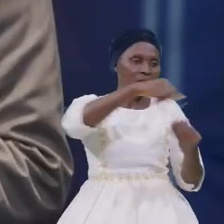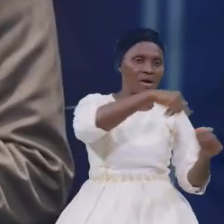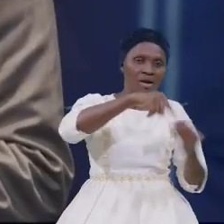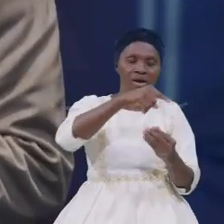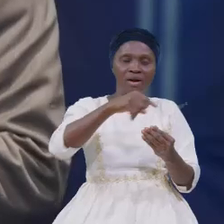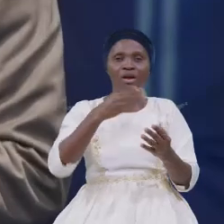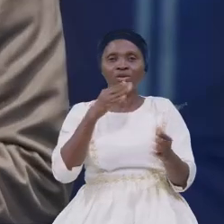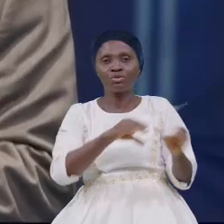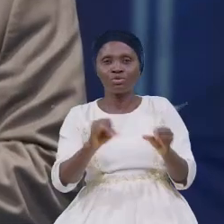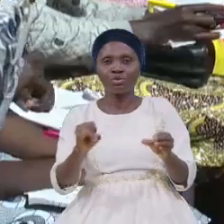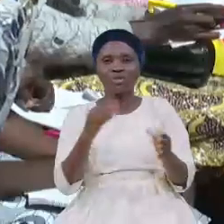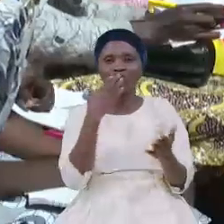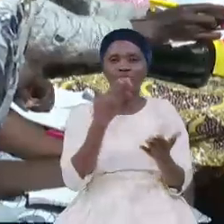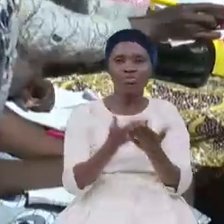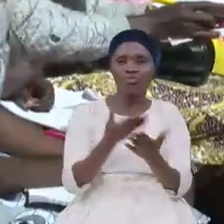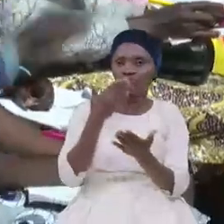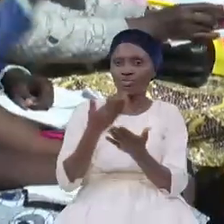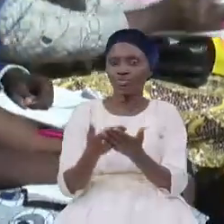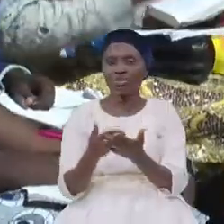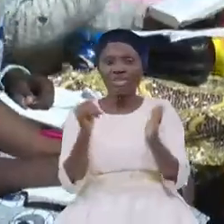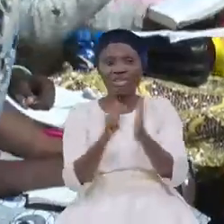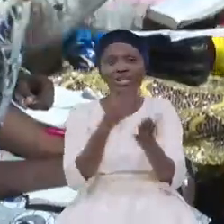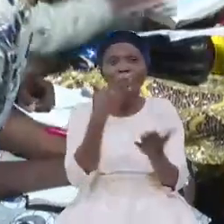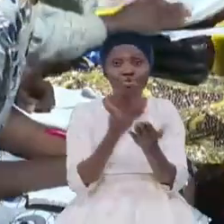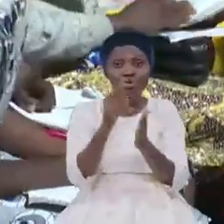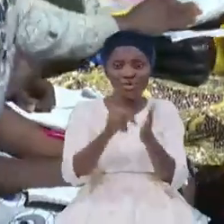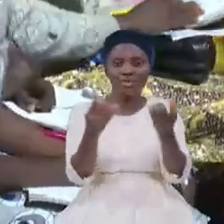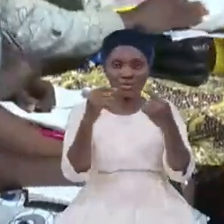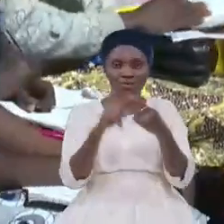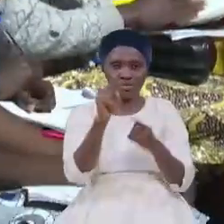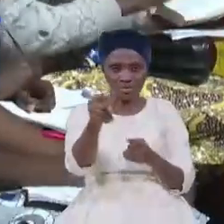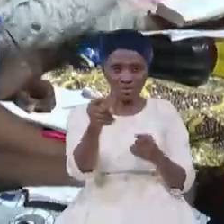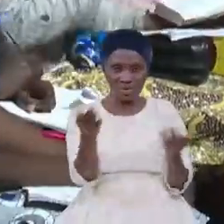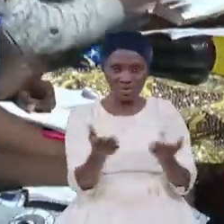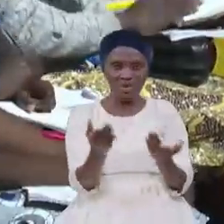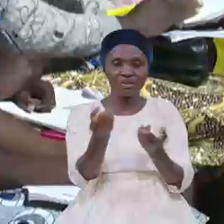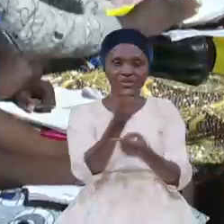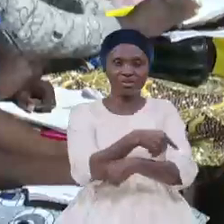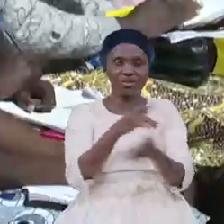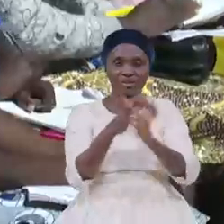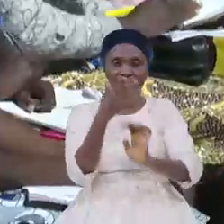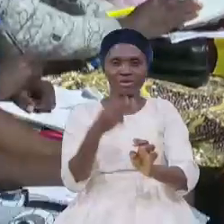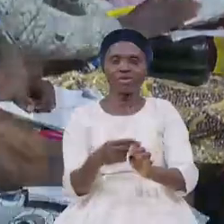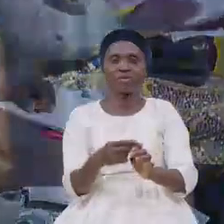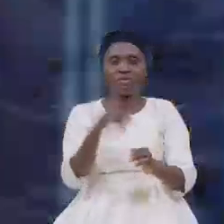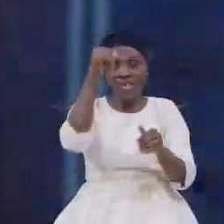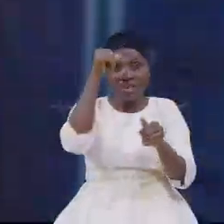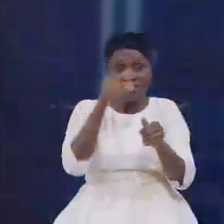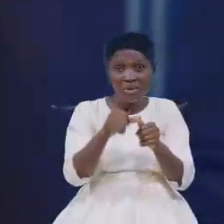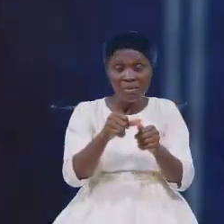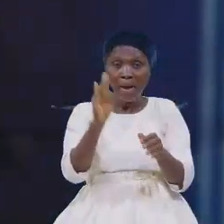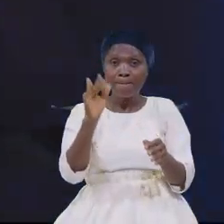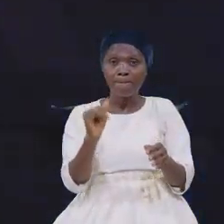good. That goodness has come today. Doing good. Remember, by grace, they